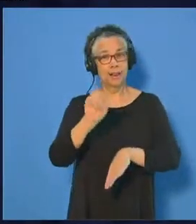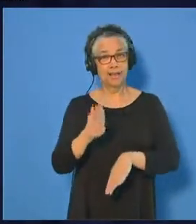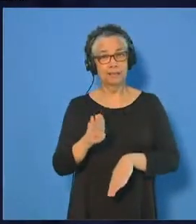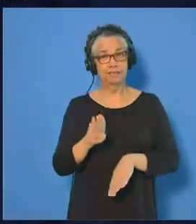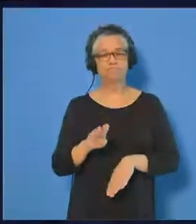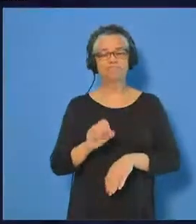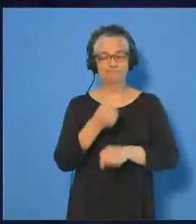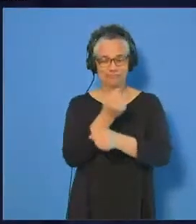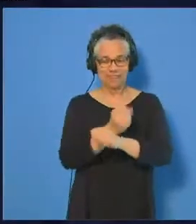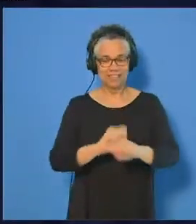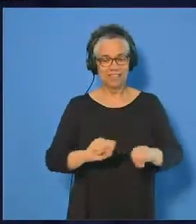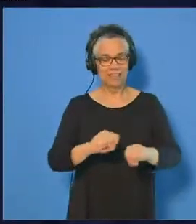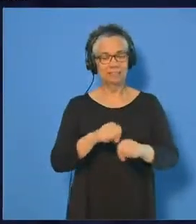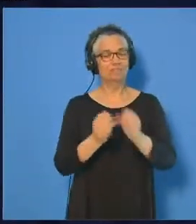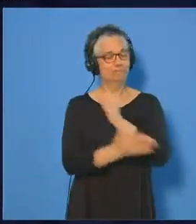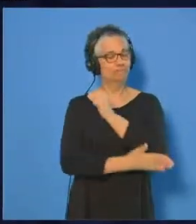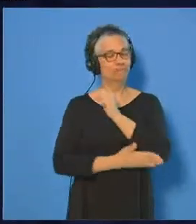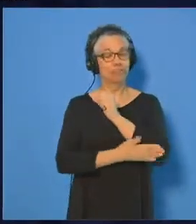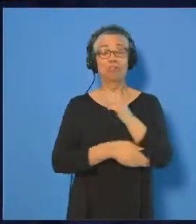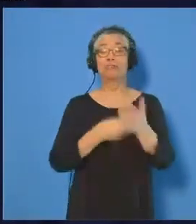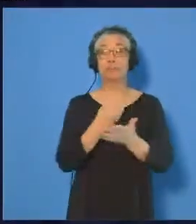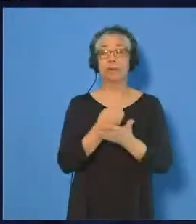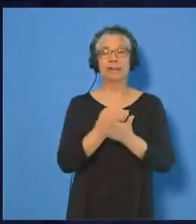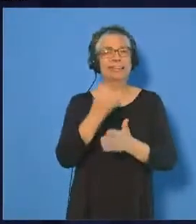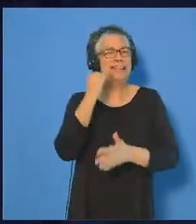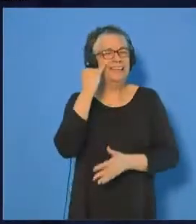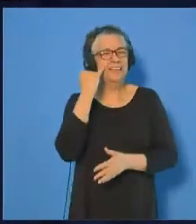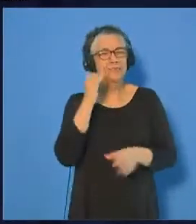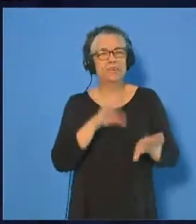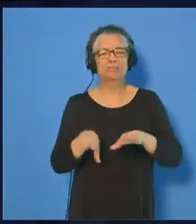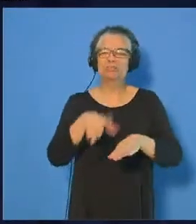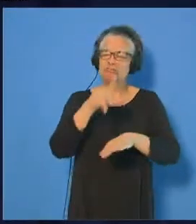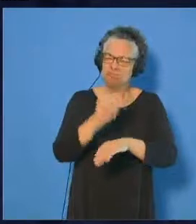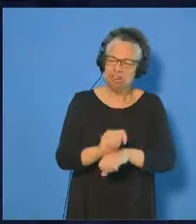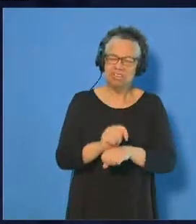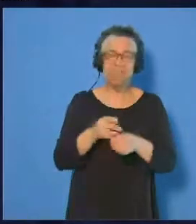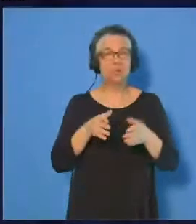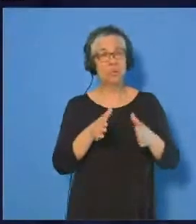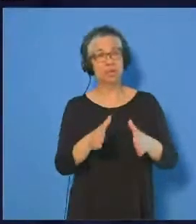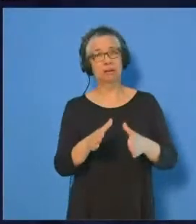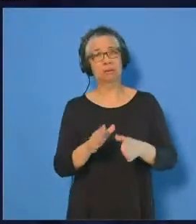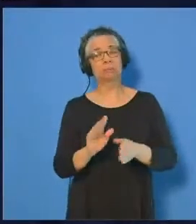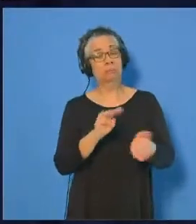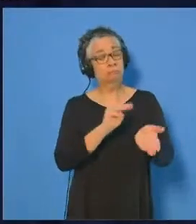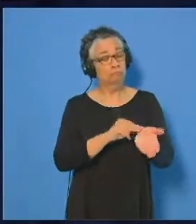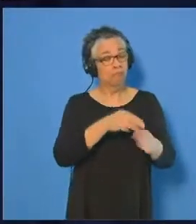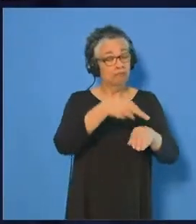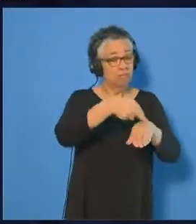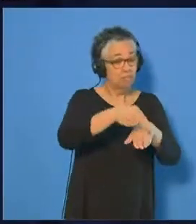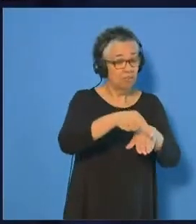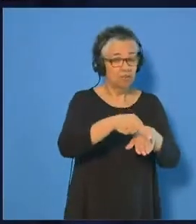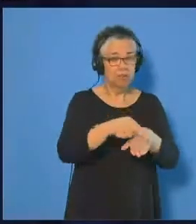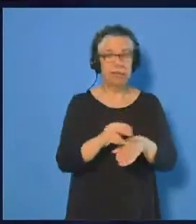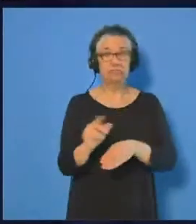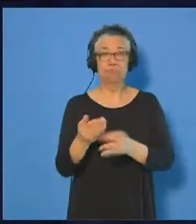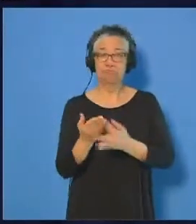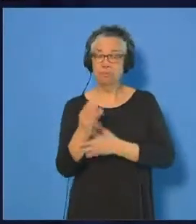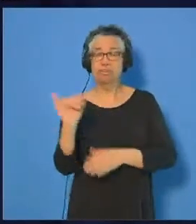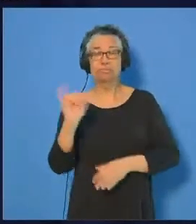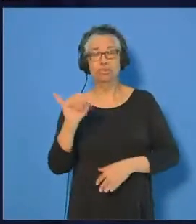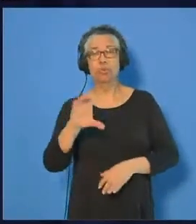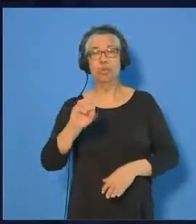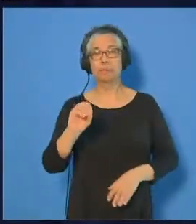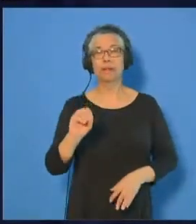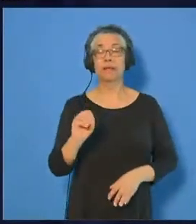is saving the country money. If this was done via the traditional method, via doctor's referrals and through insurance companies,